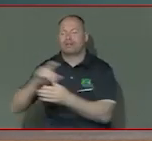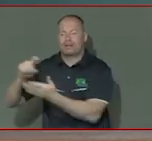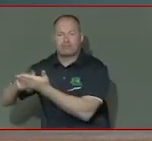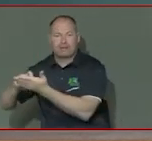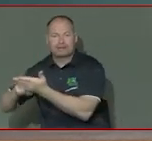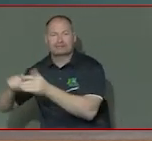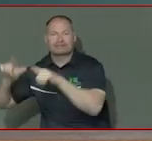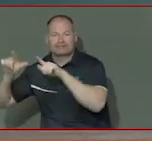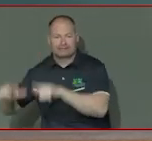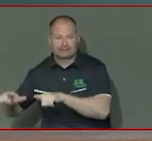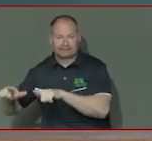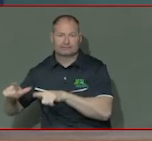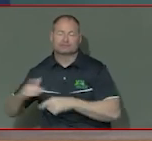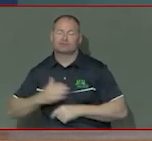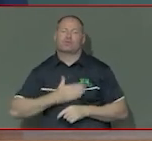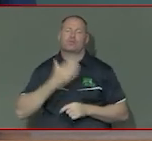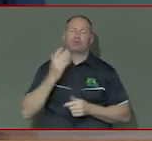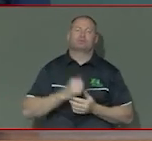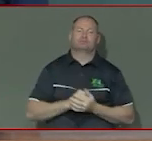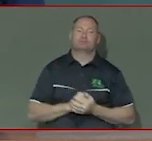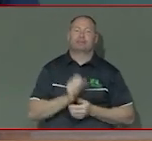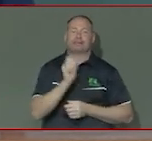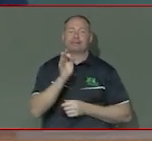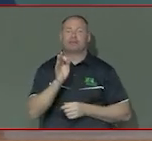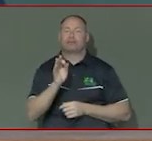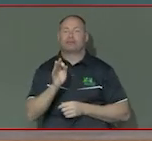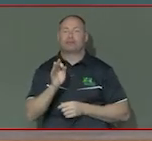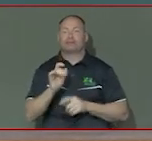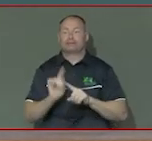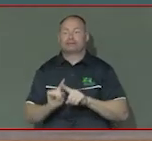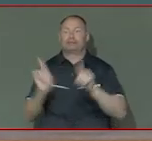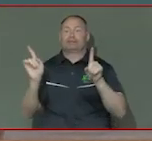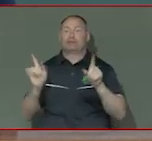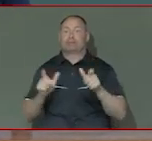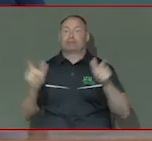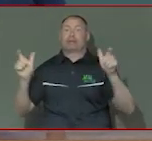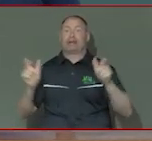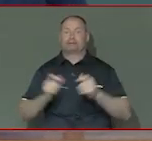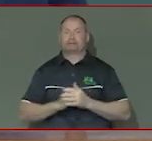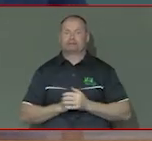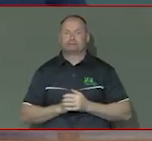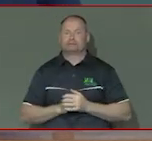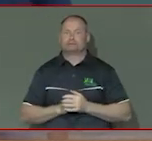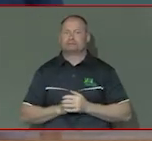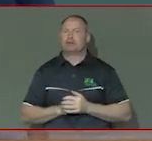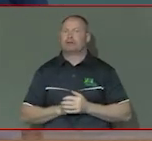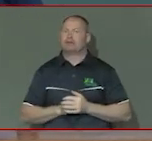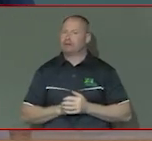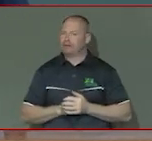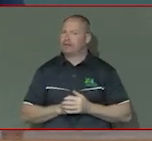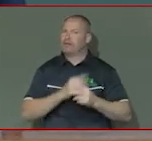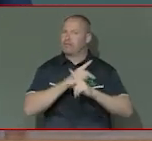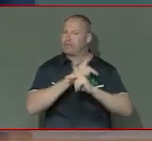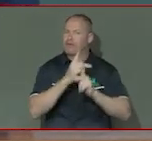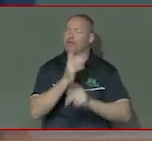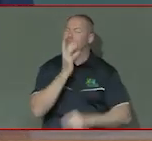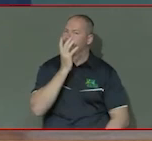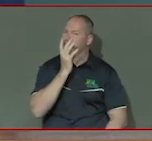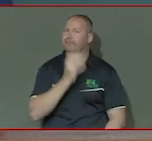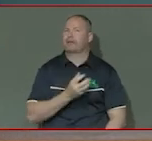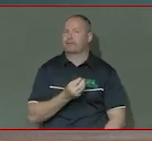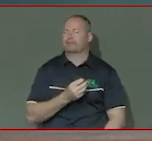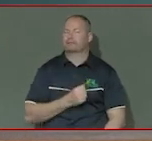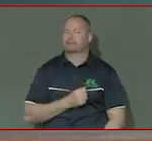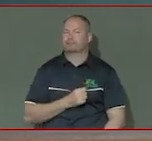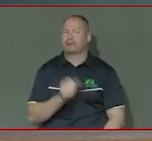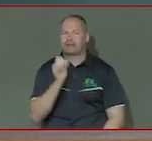big difference, you can always know that there was too much stock. If there was